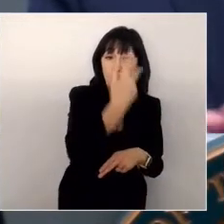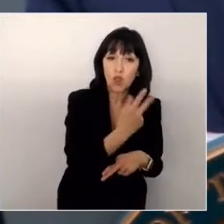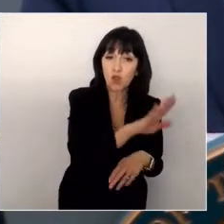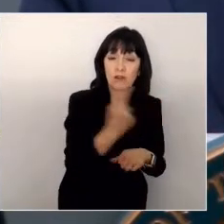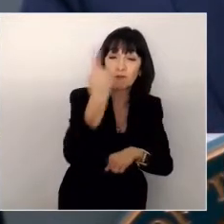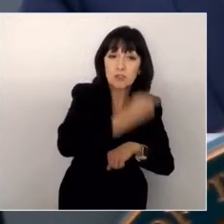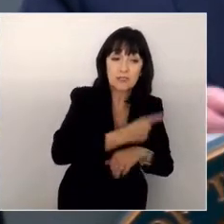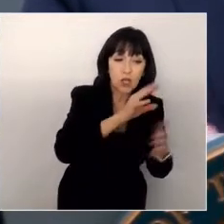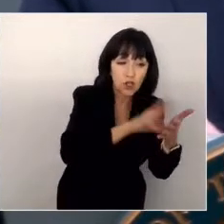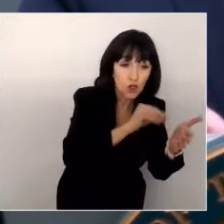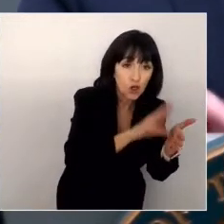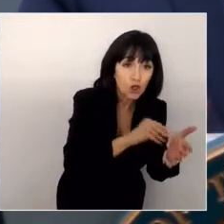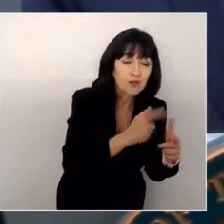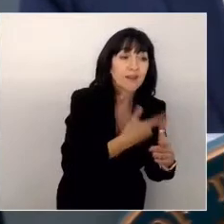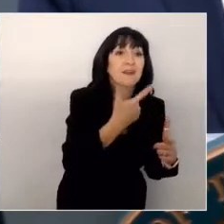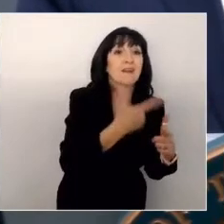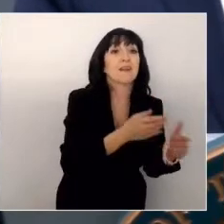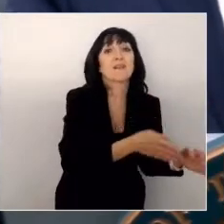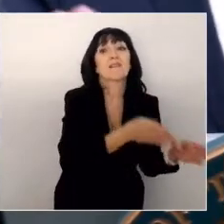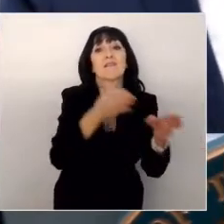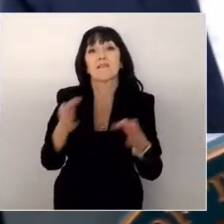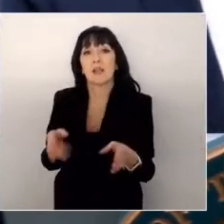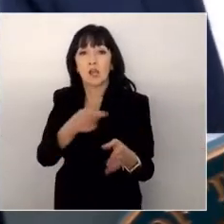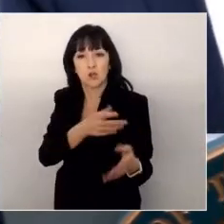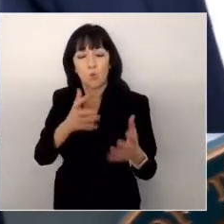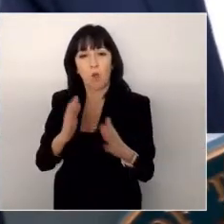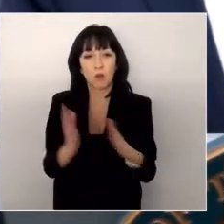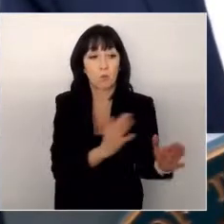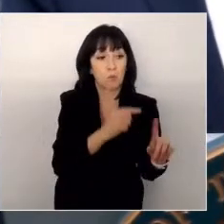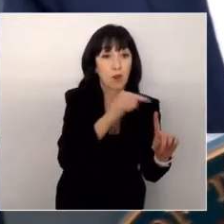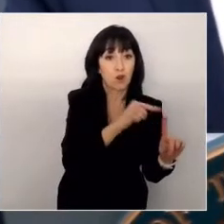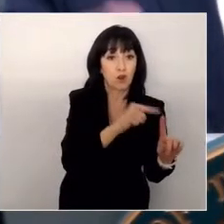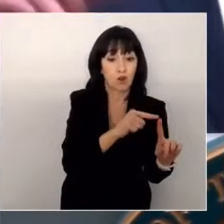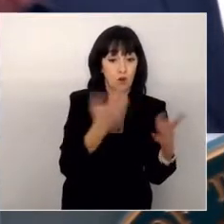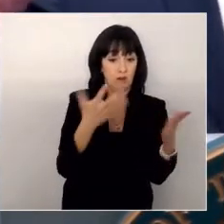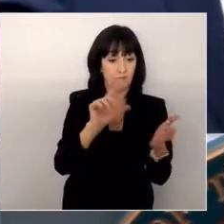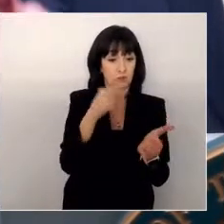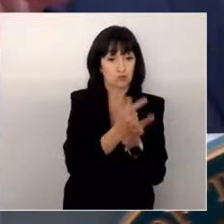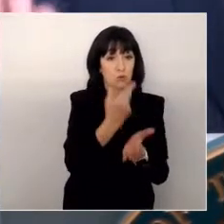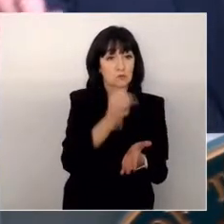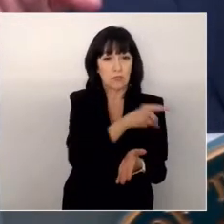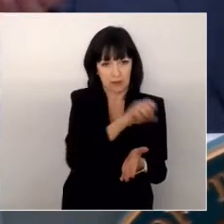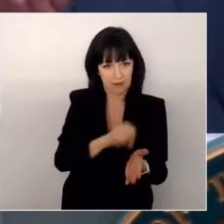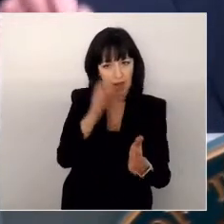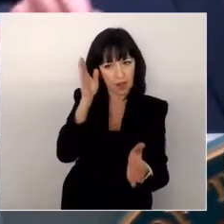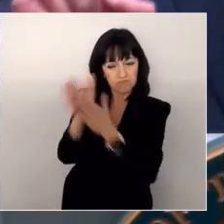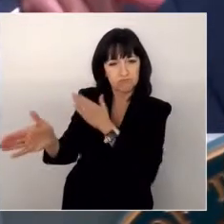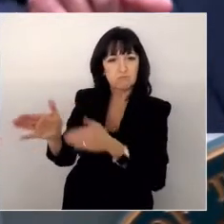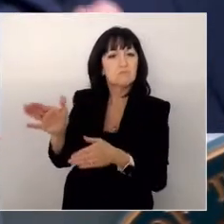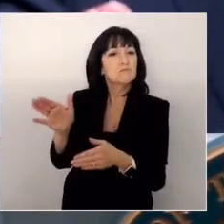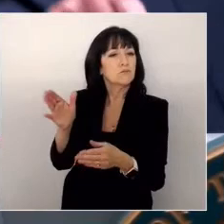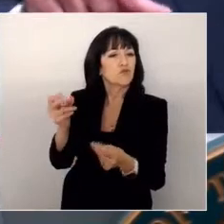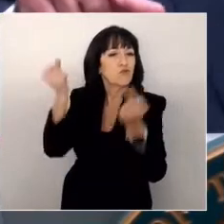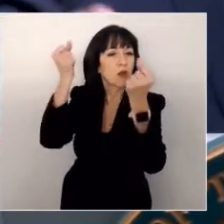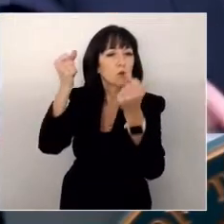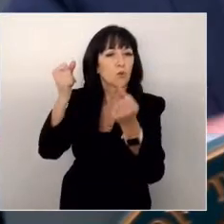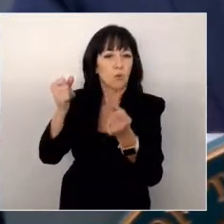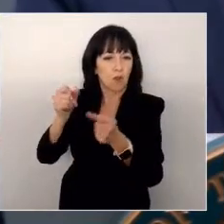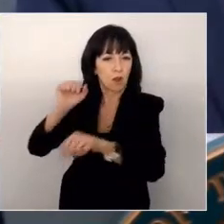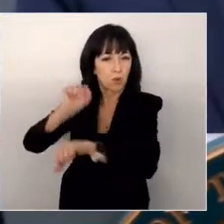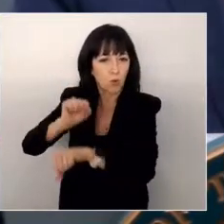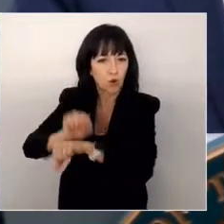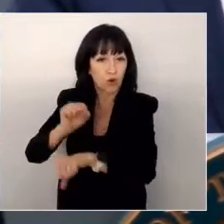learning will prepare her to enter the workforce as soon as she graduates from high school, and we need those child care workers